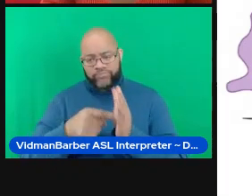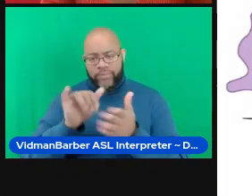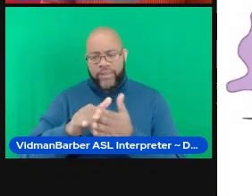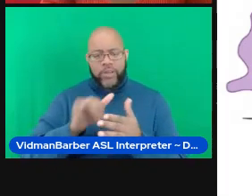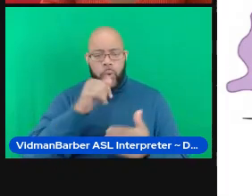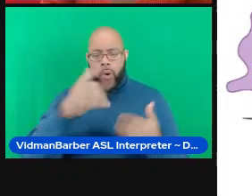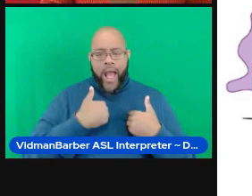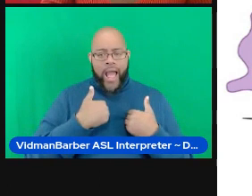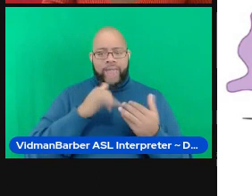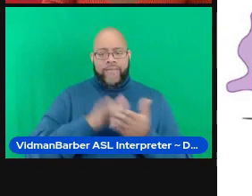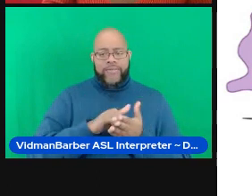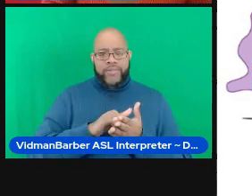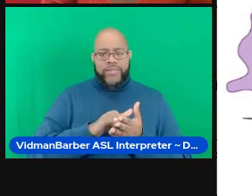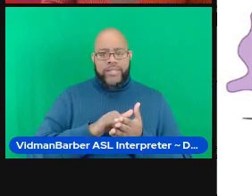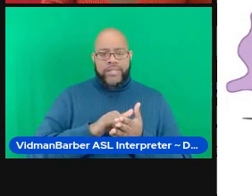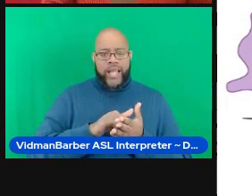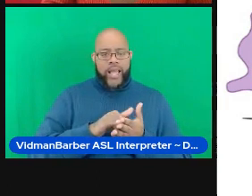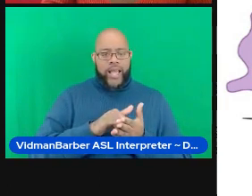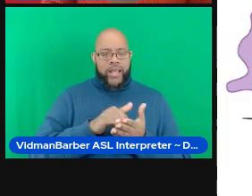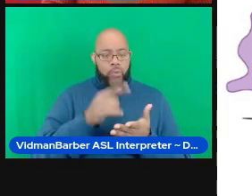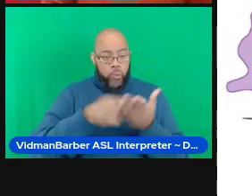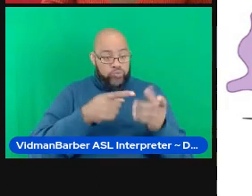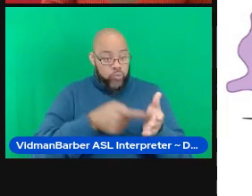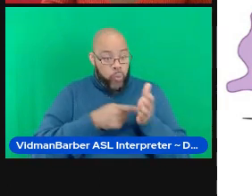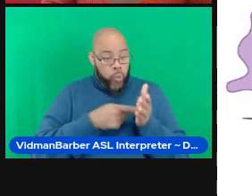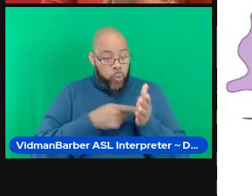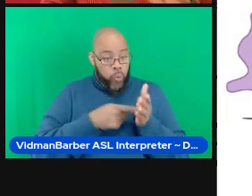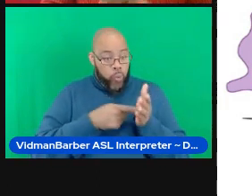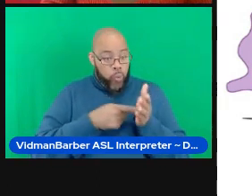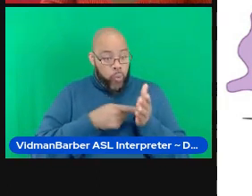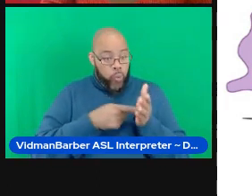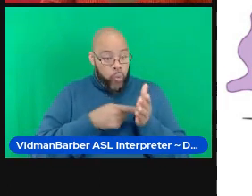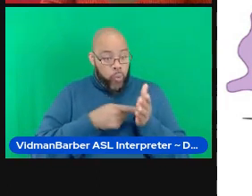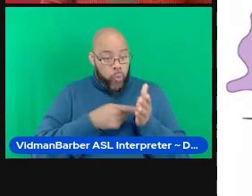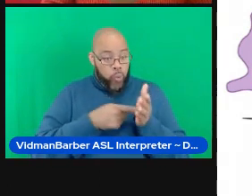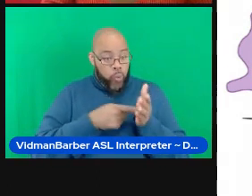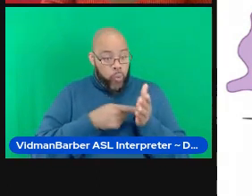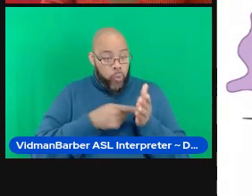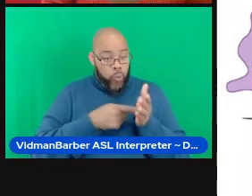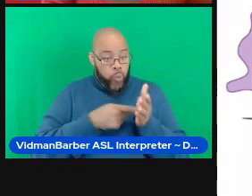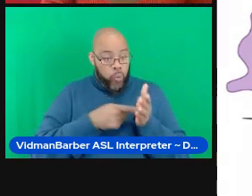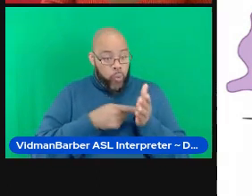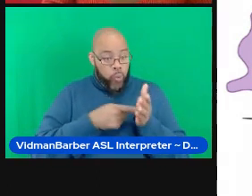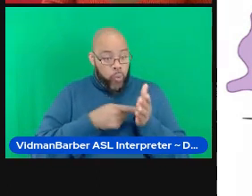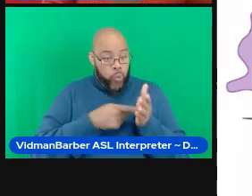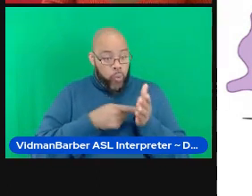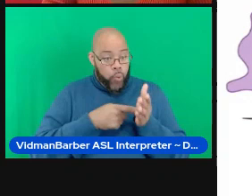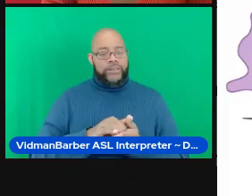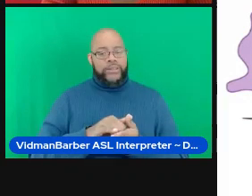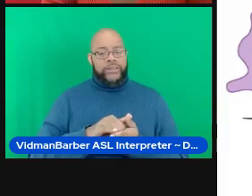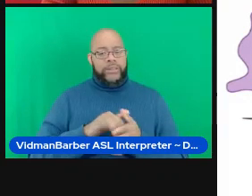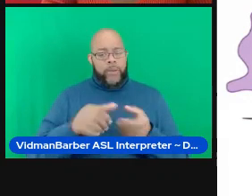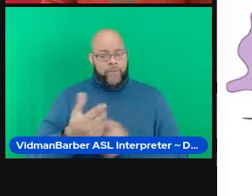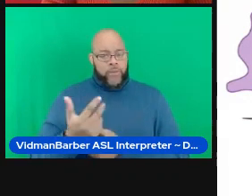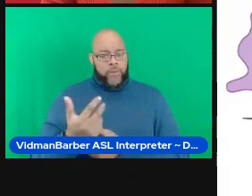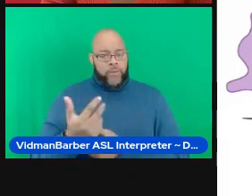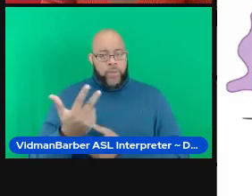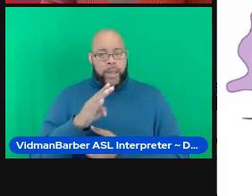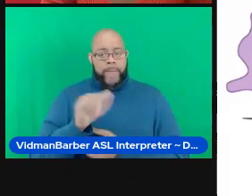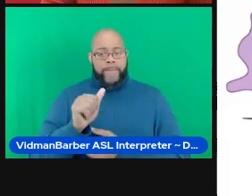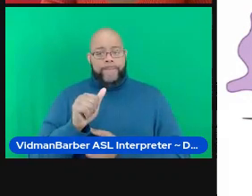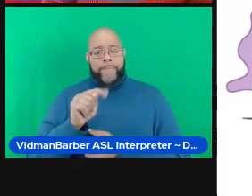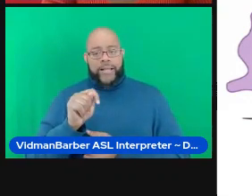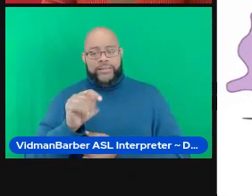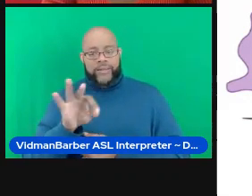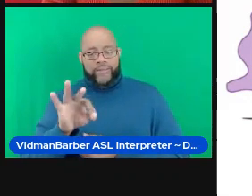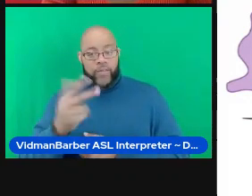the transcription factor that's required for generating DC1. So these are BADF3 mice. So they're BADF3